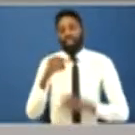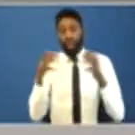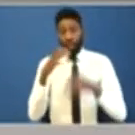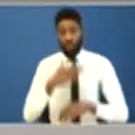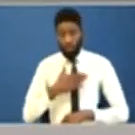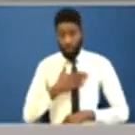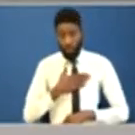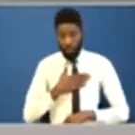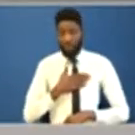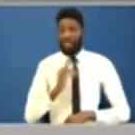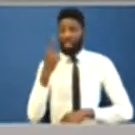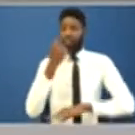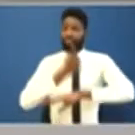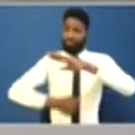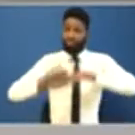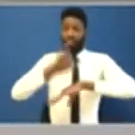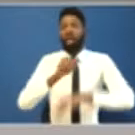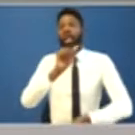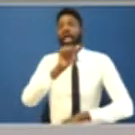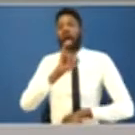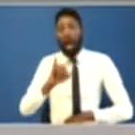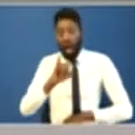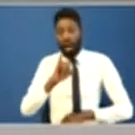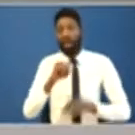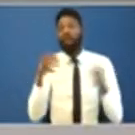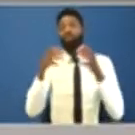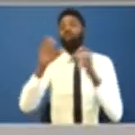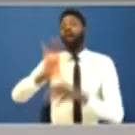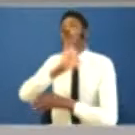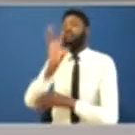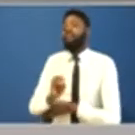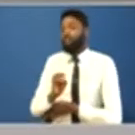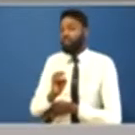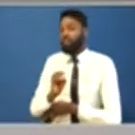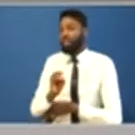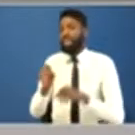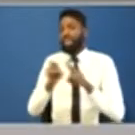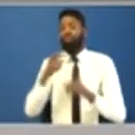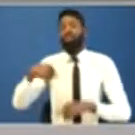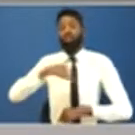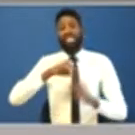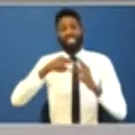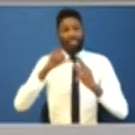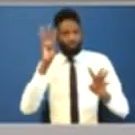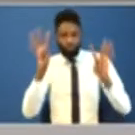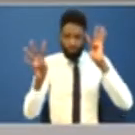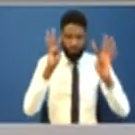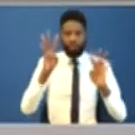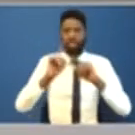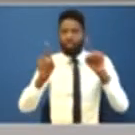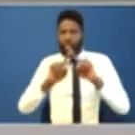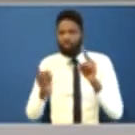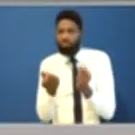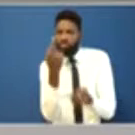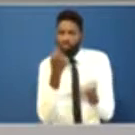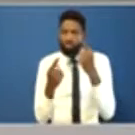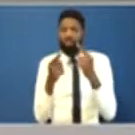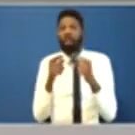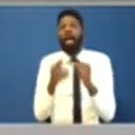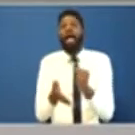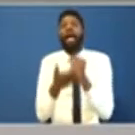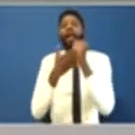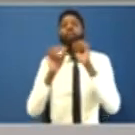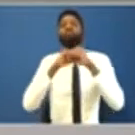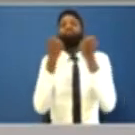founded the first ai lawyer in africa and from that we began innovating other tech solutions for leading social issues in